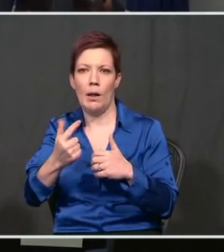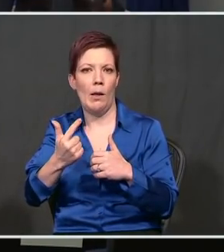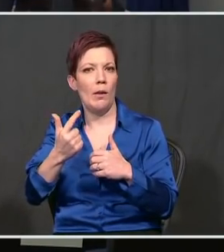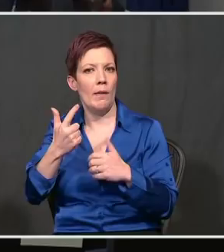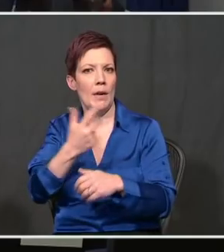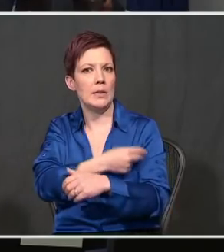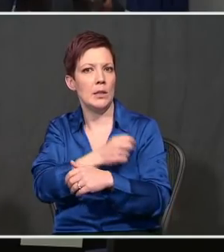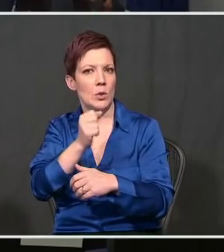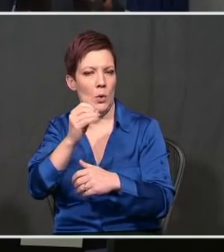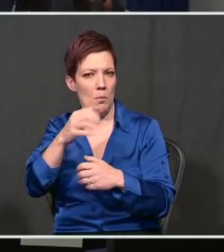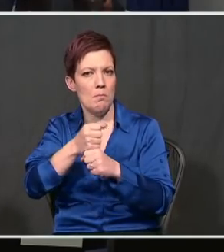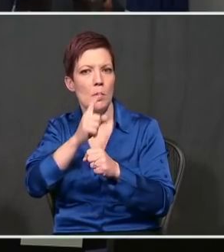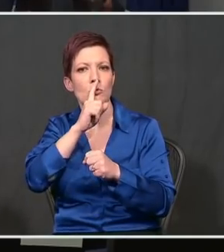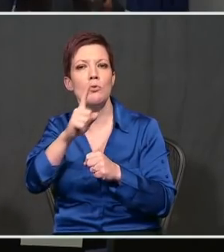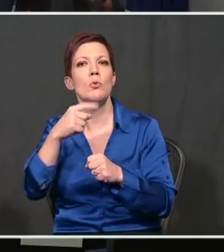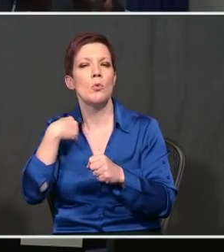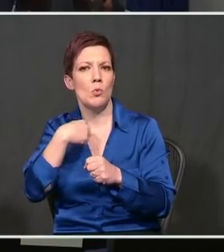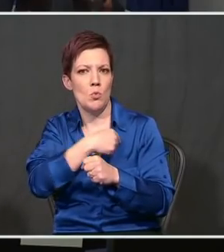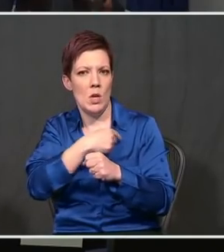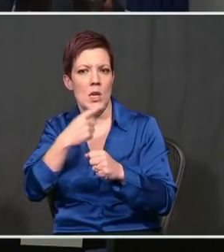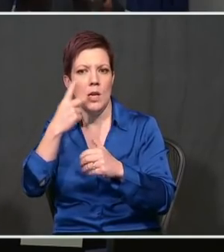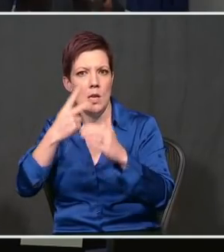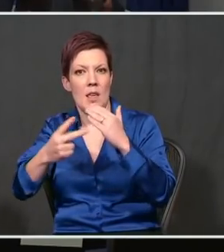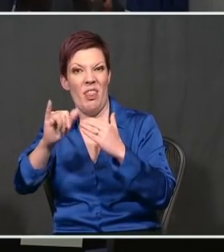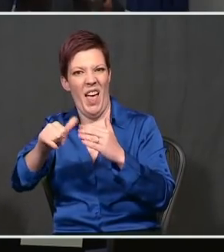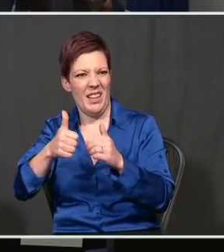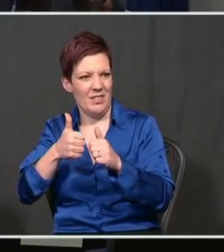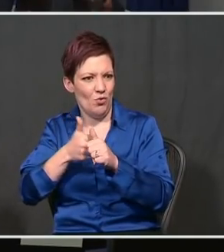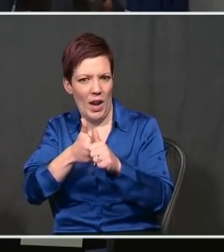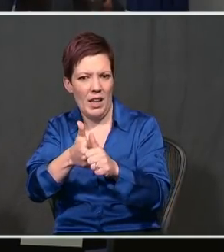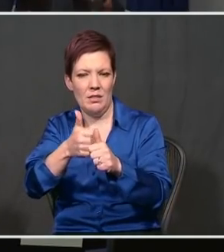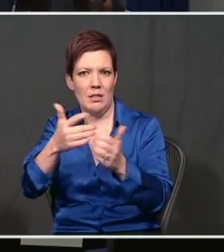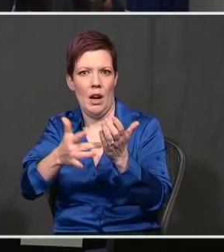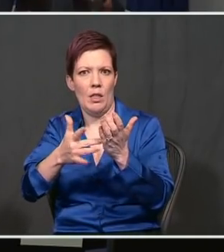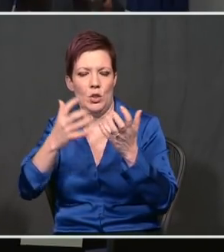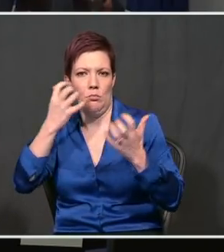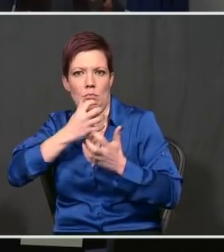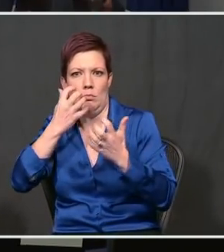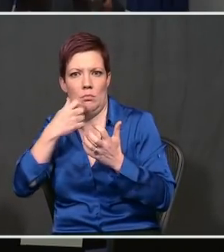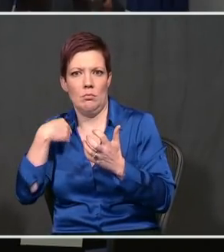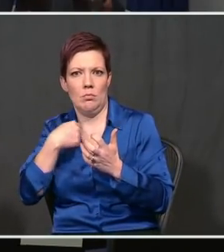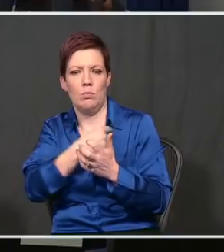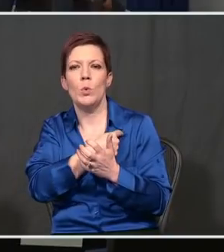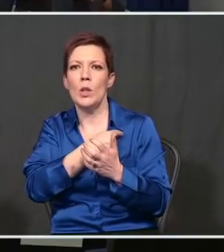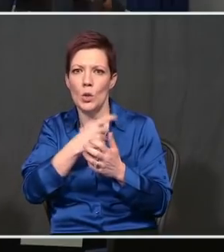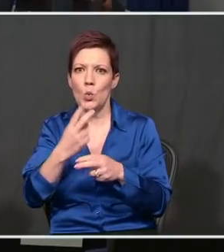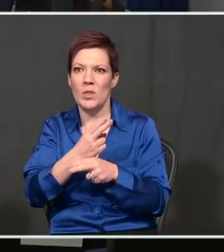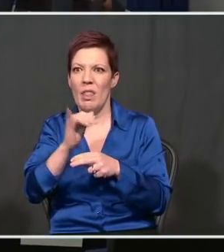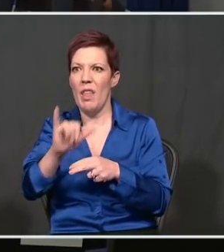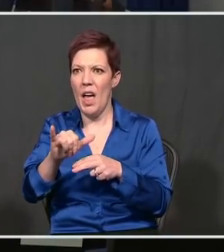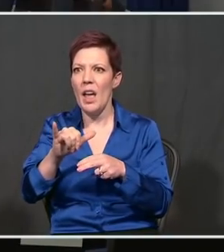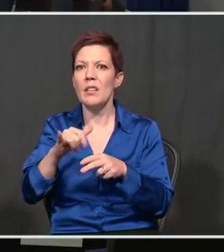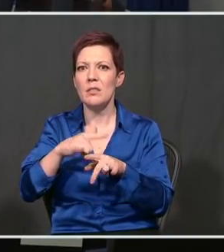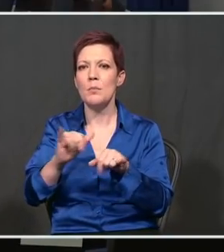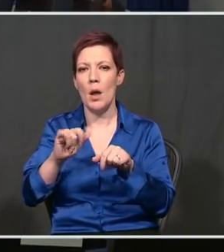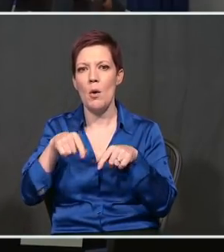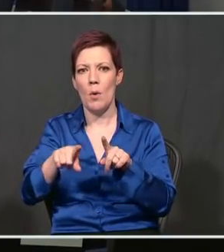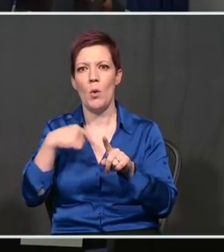and I think it is the future. We're very proud of it, and we're debuting it and using it in conjunction with this vaccine distribution.